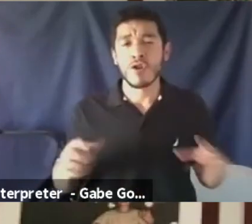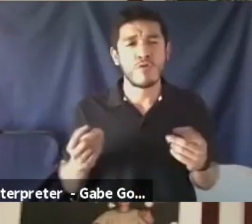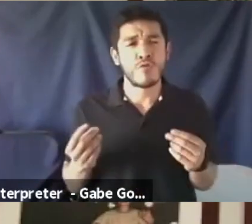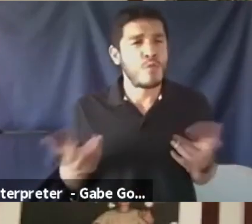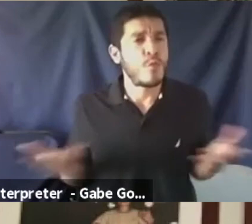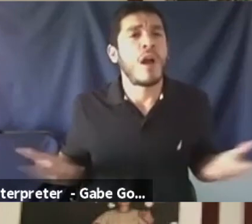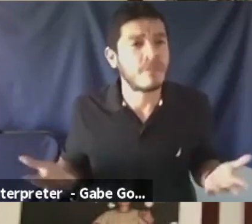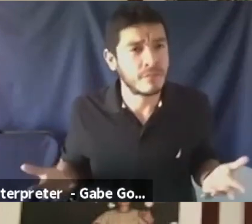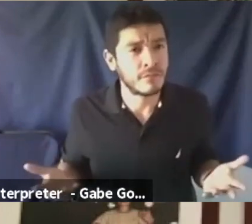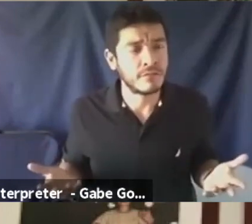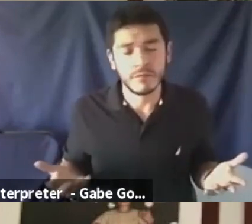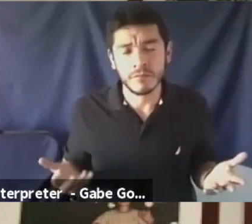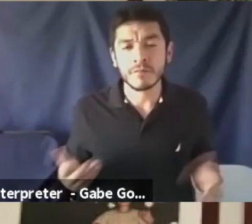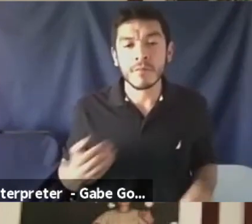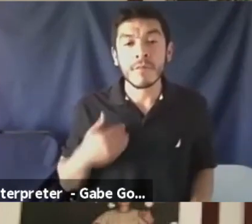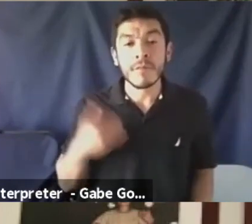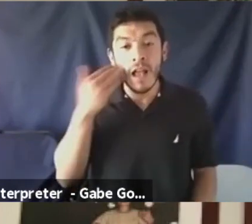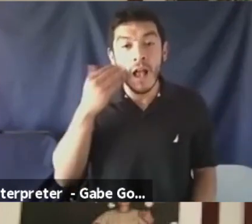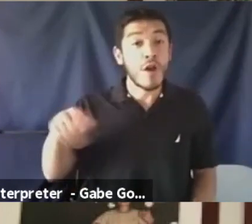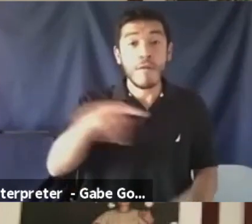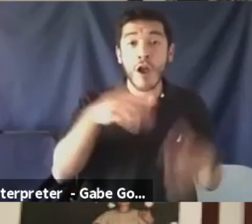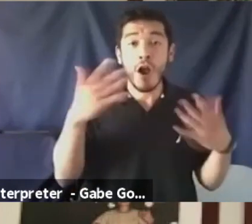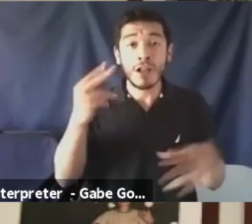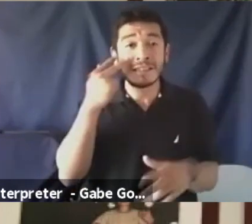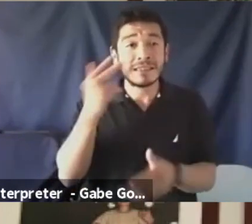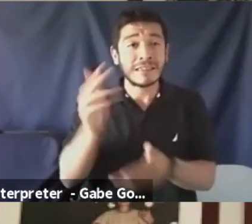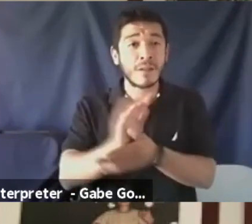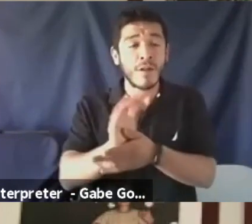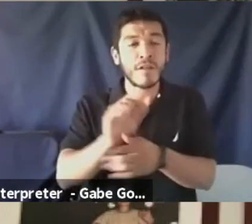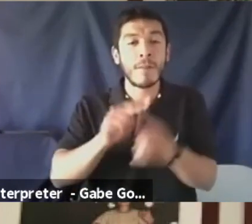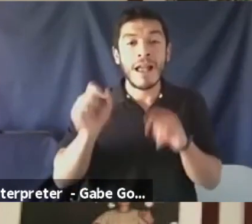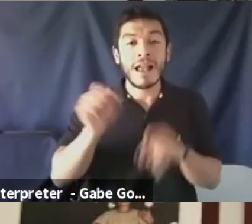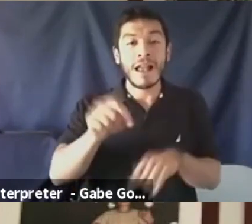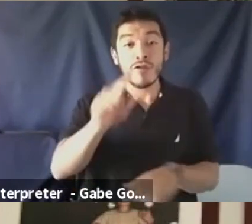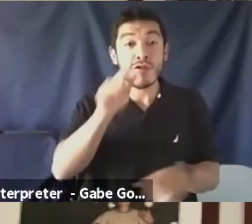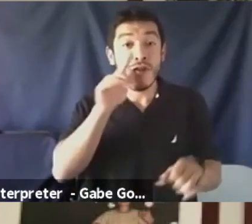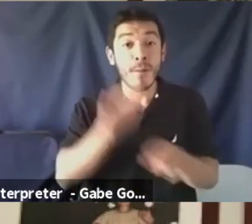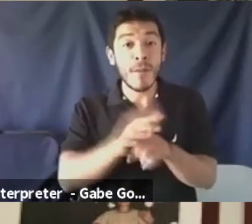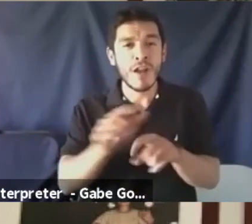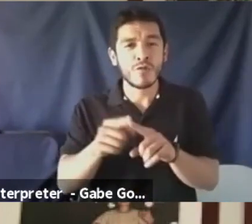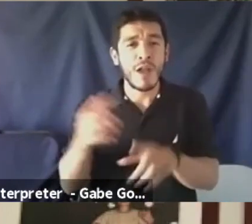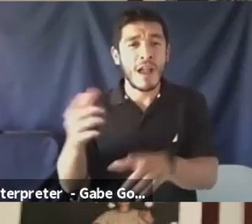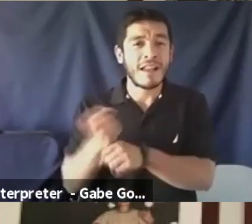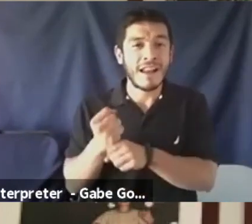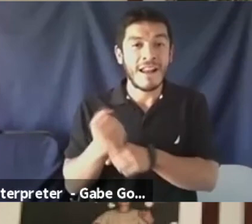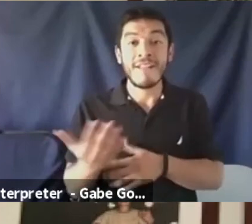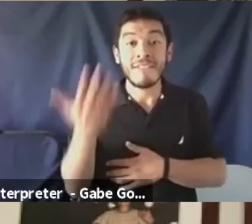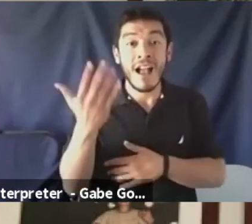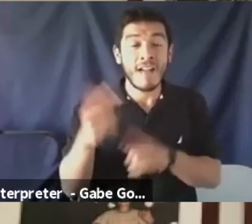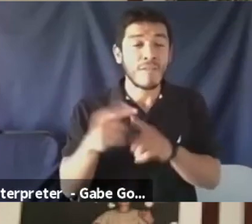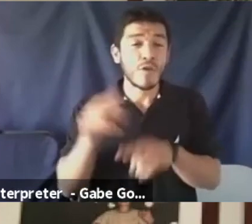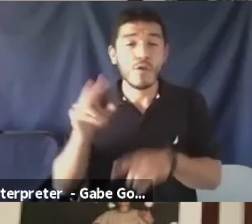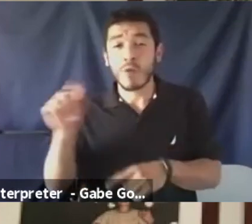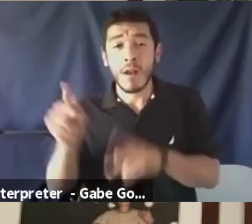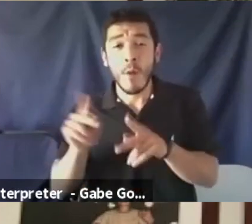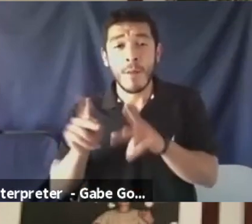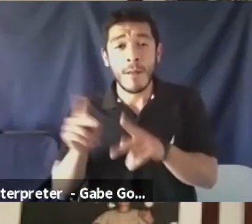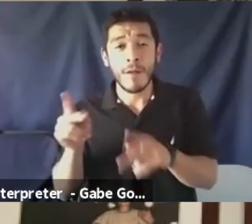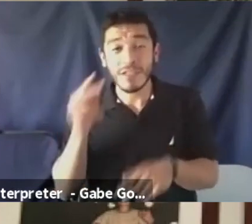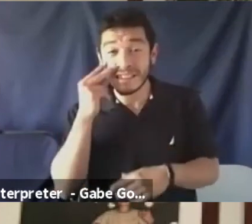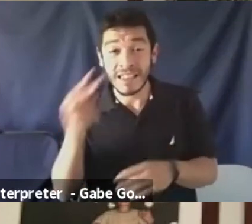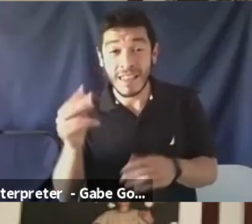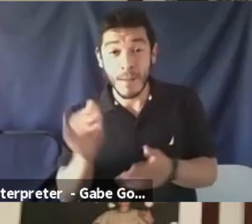watching. We know you've all seen the movie, but can you commit to getting 5 to 20 more people to see the